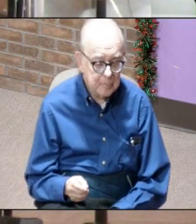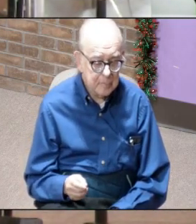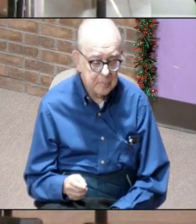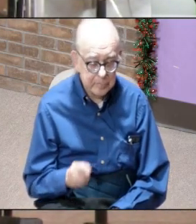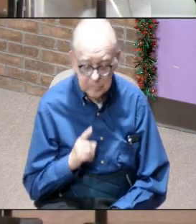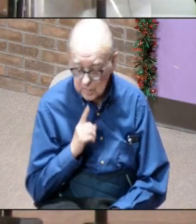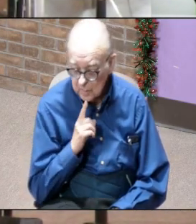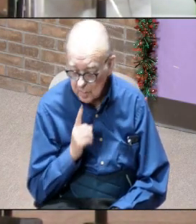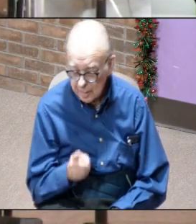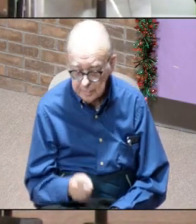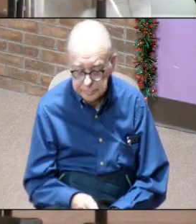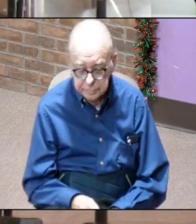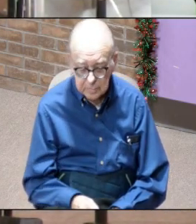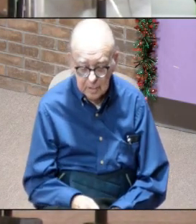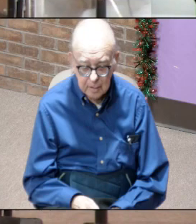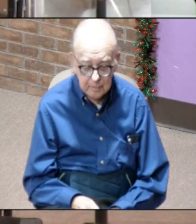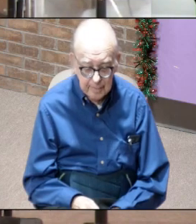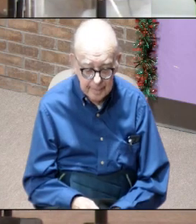Matter of fact,